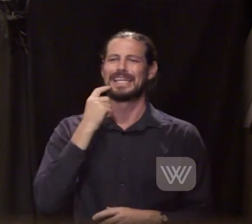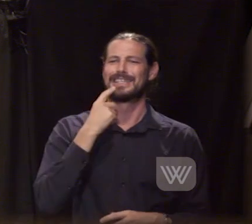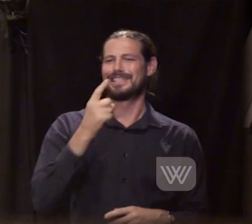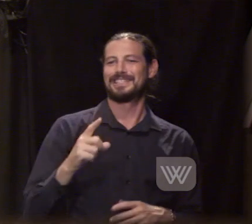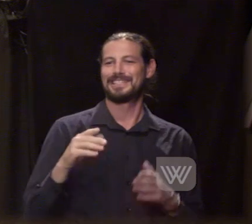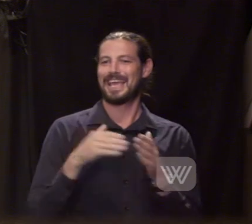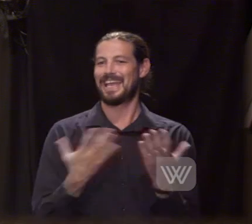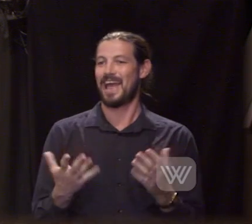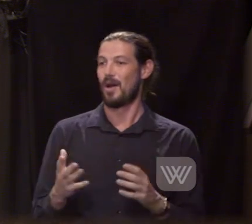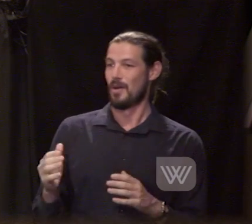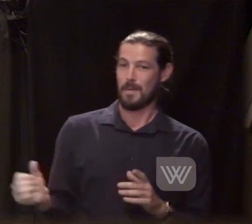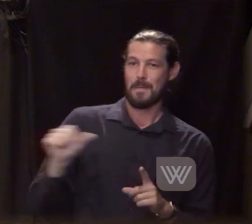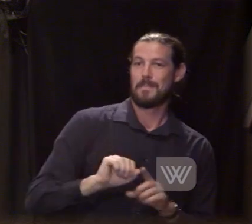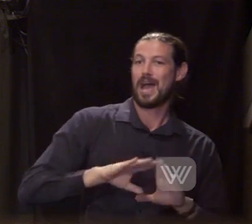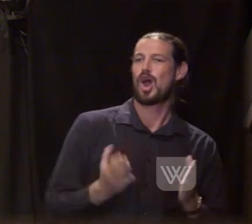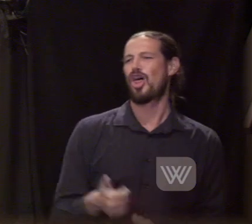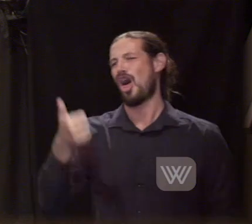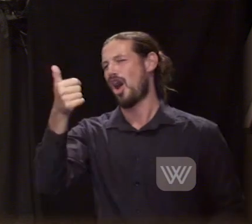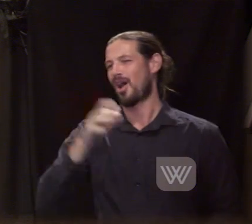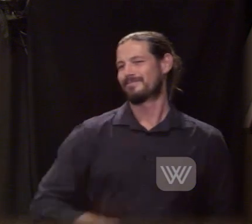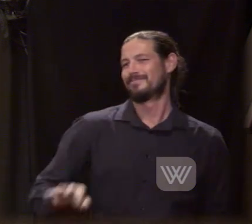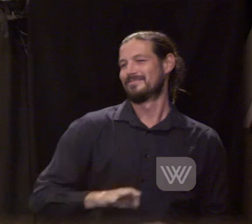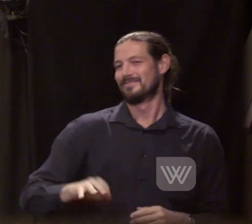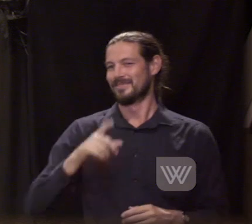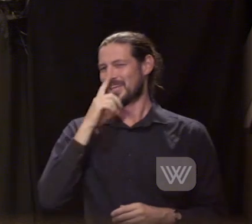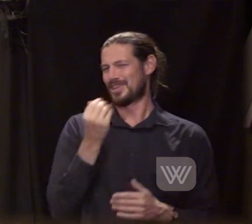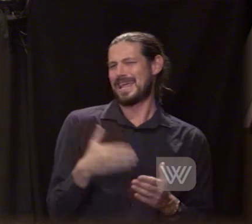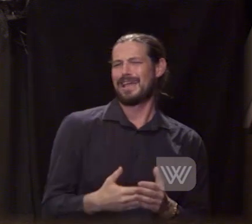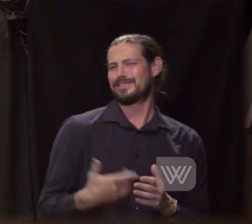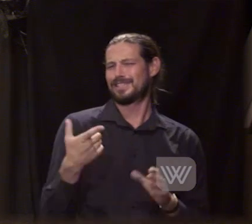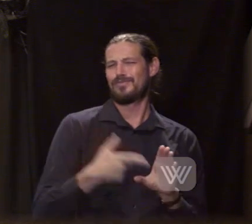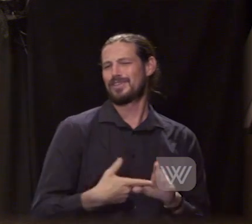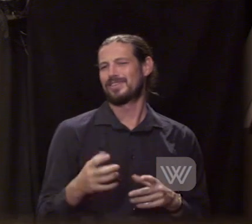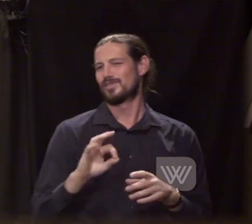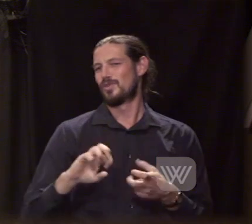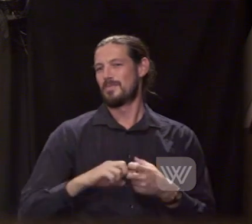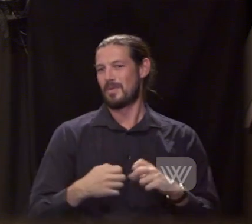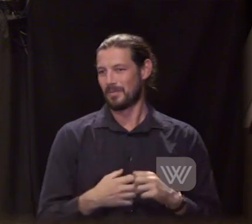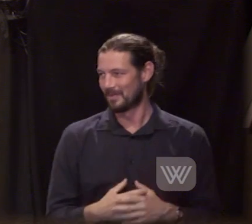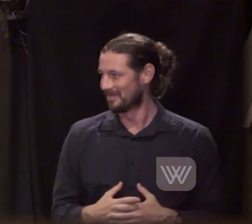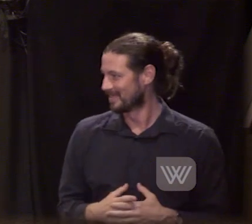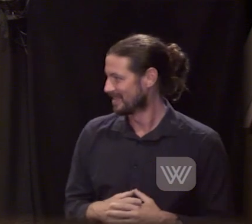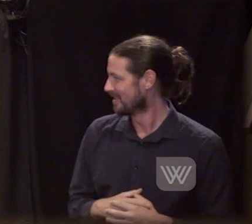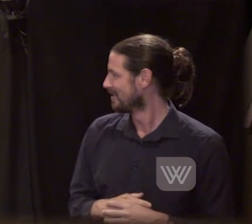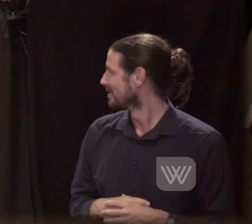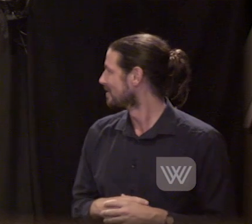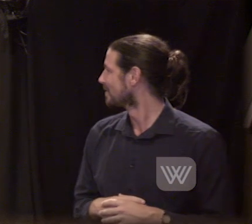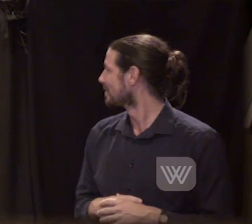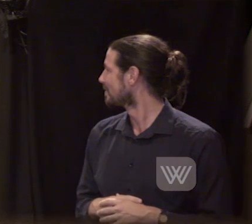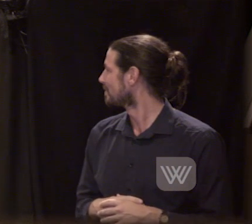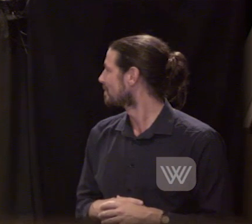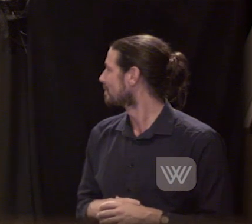7 years. Yeah, everybody says, oh, would you do it again? Yeah, of course I would. Here's the contract. You're like, no, maybe later. Yeah. Well, but then again, like